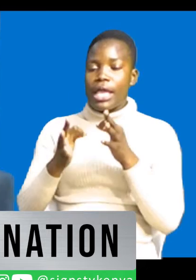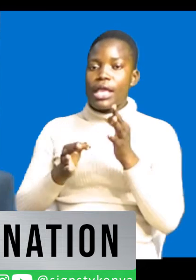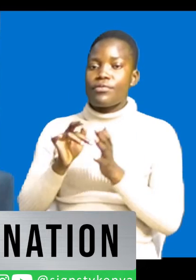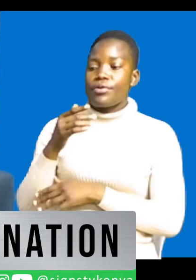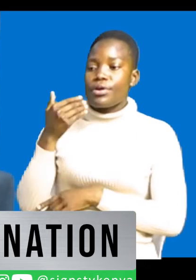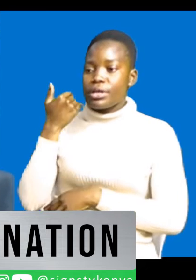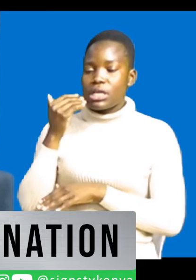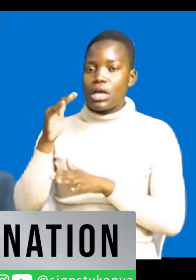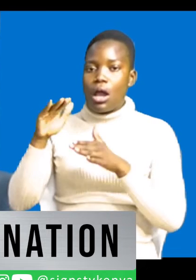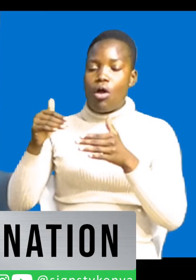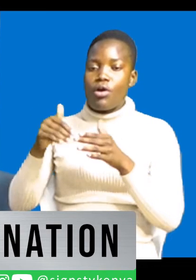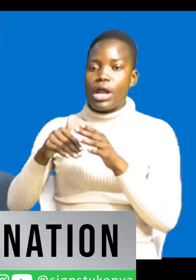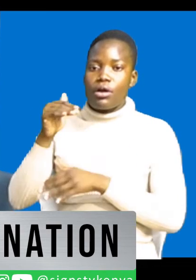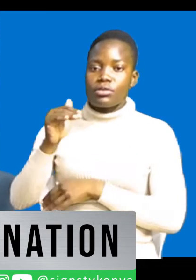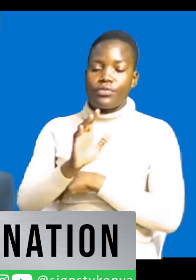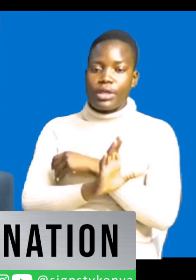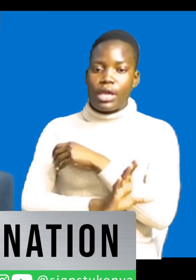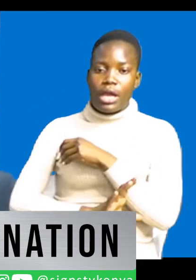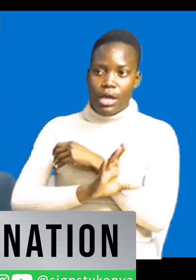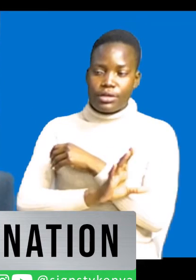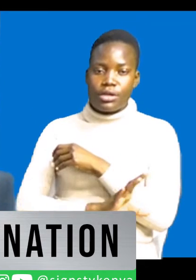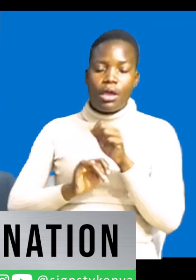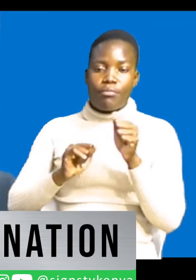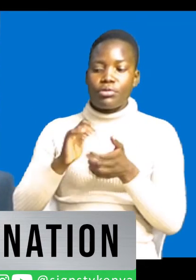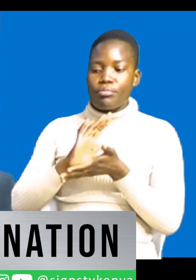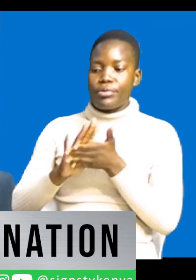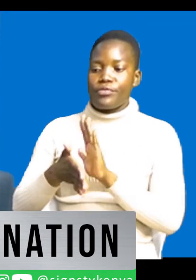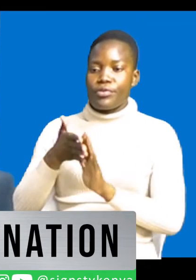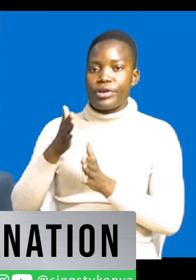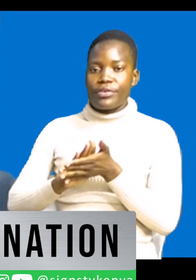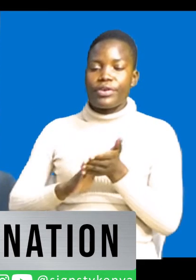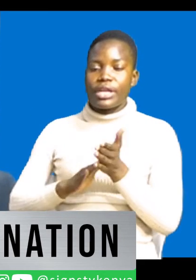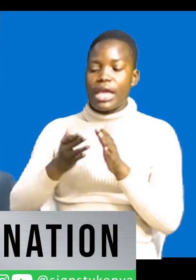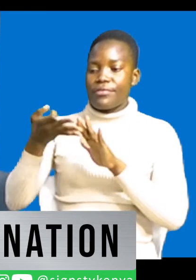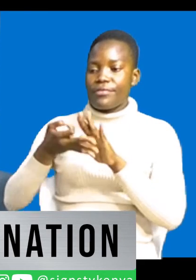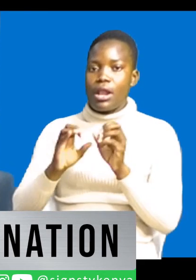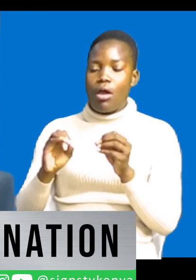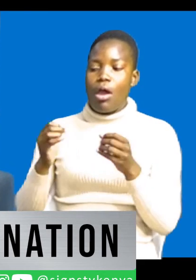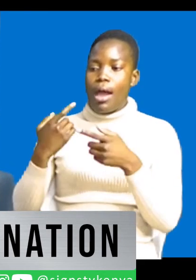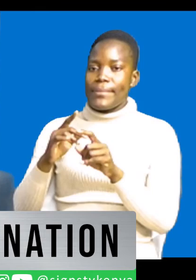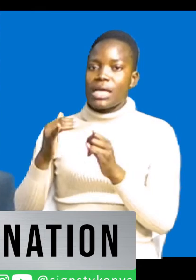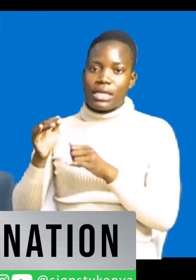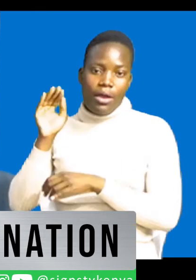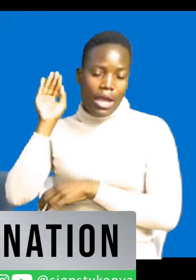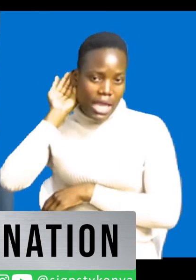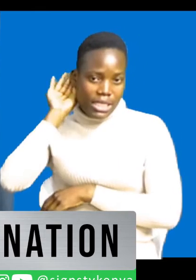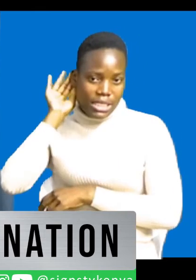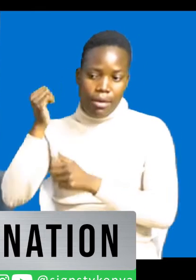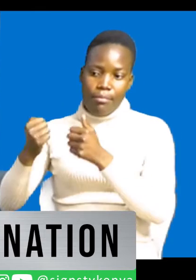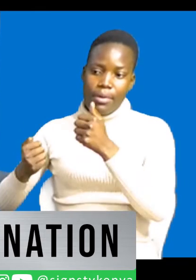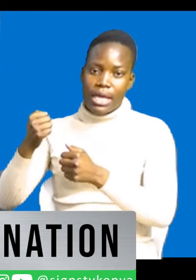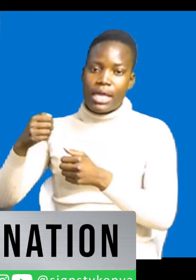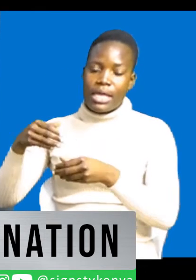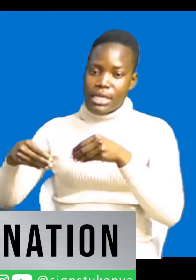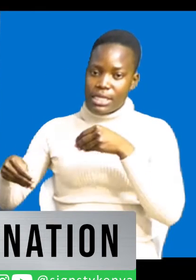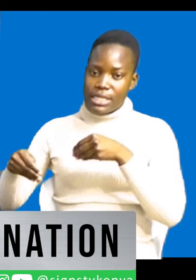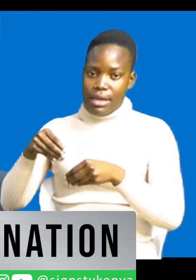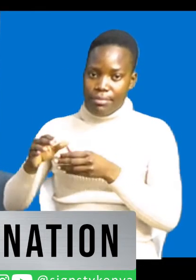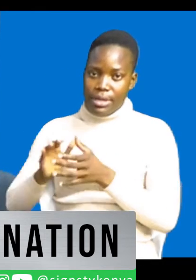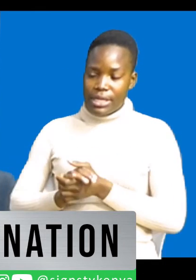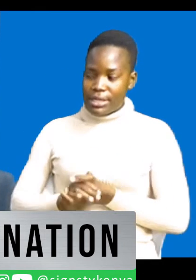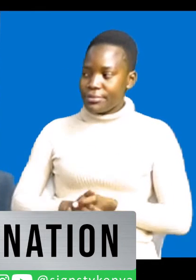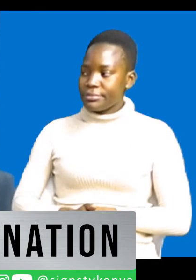sick or out of the country, you could be forgiven and not file. Lakini saizi nasikia hata magari, the disabilities. Nicholas, nimesikia